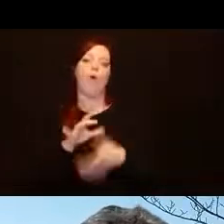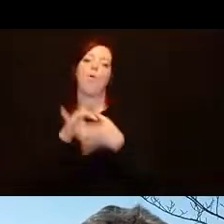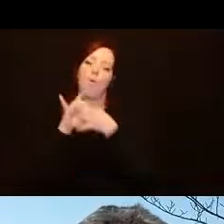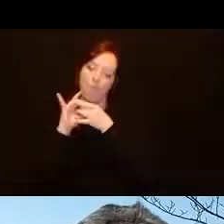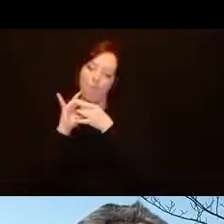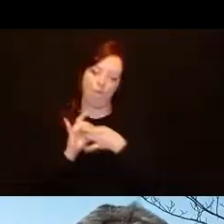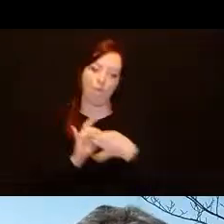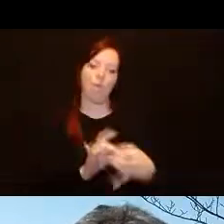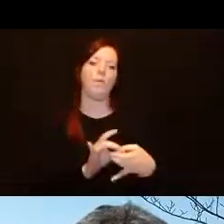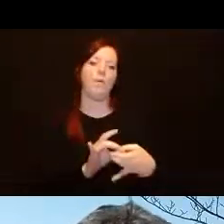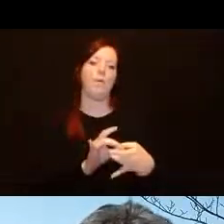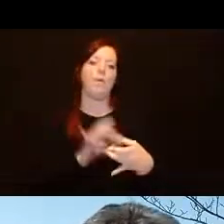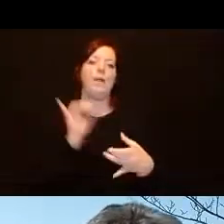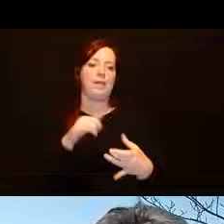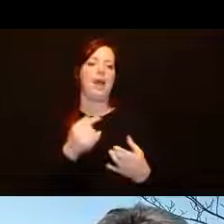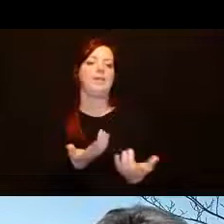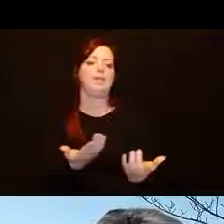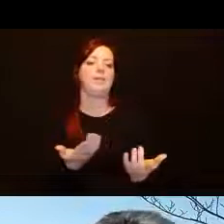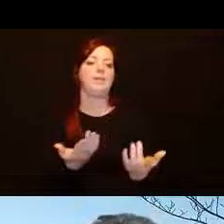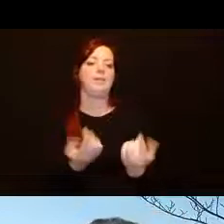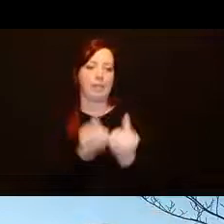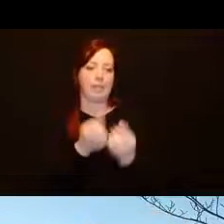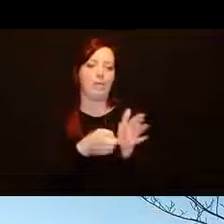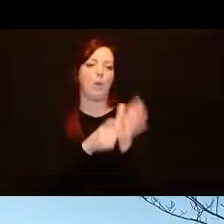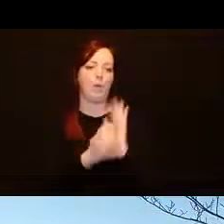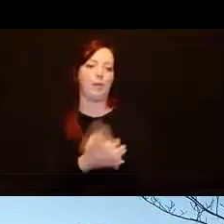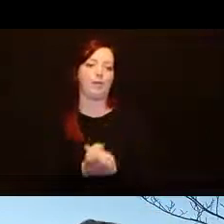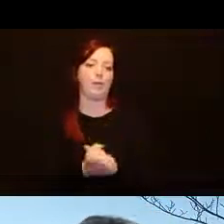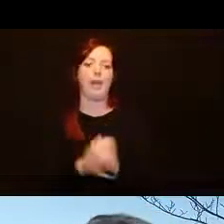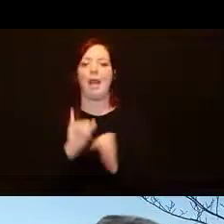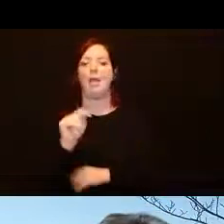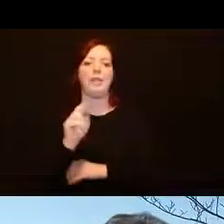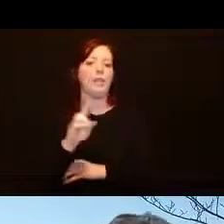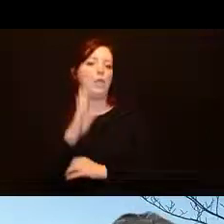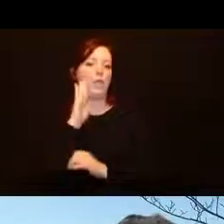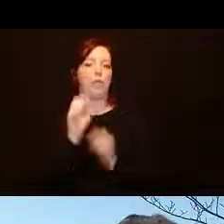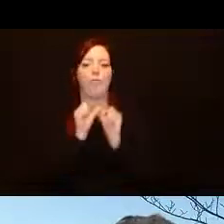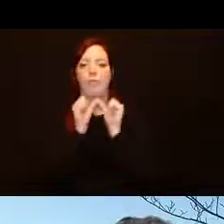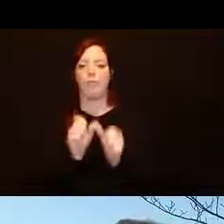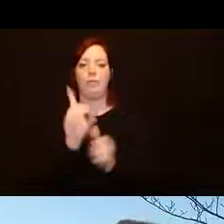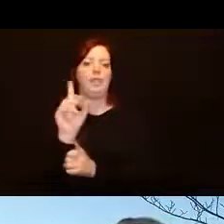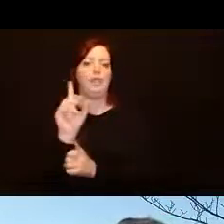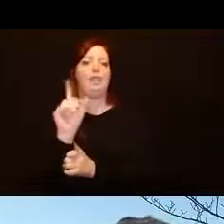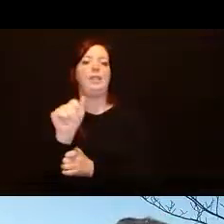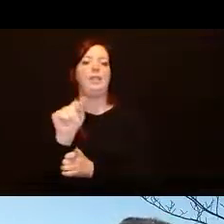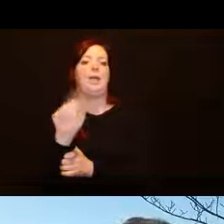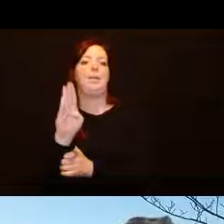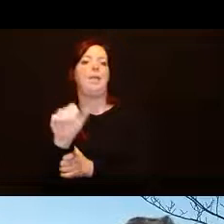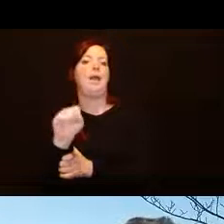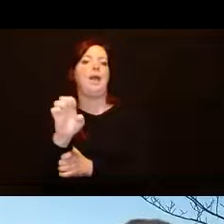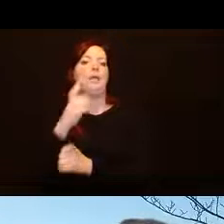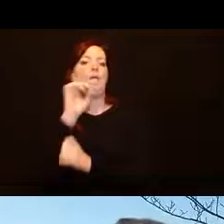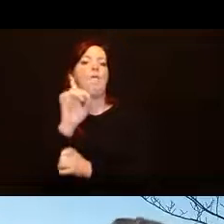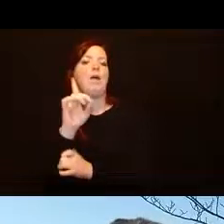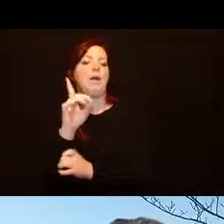And ITU will maintain a database of the experts and testing labs for H.870 and its compliance testing